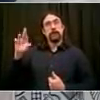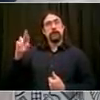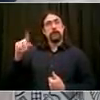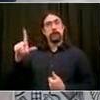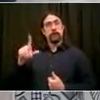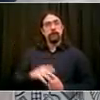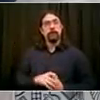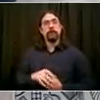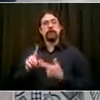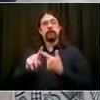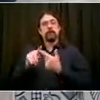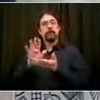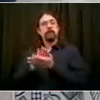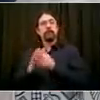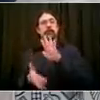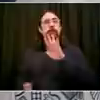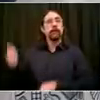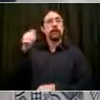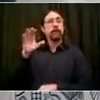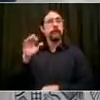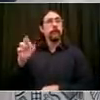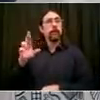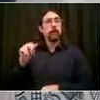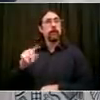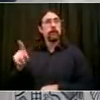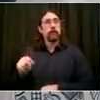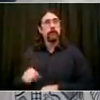Chachki, and Francilia